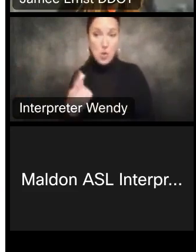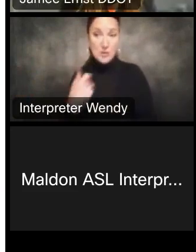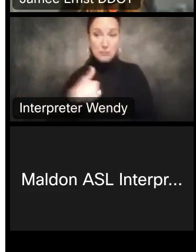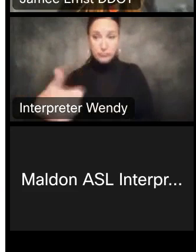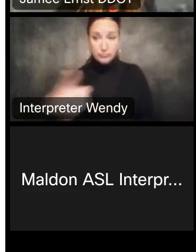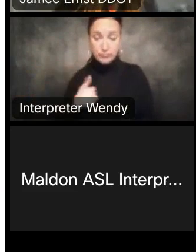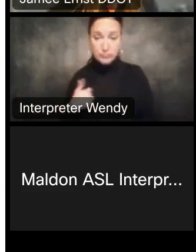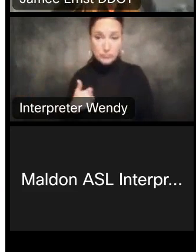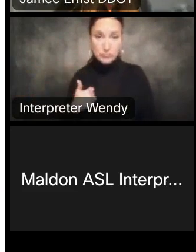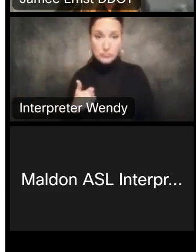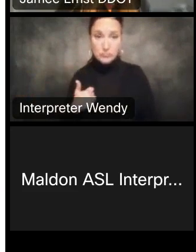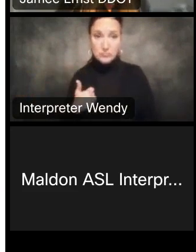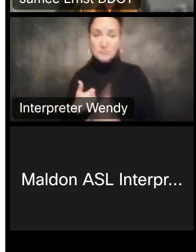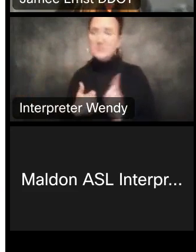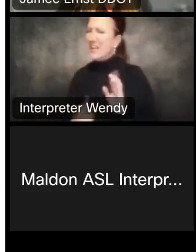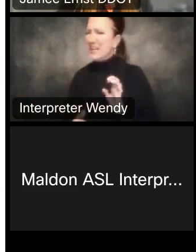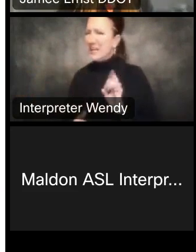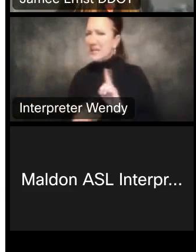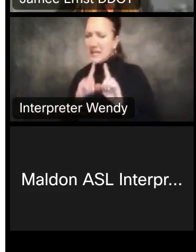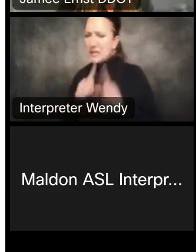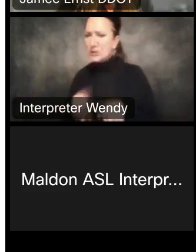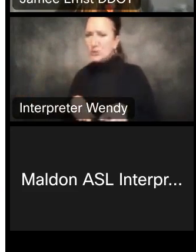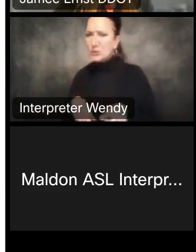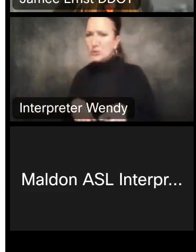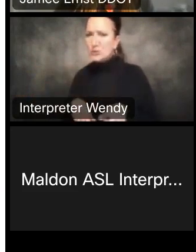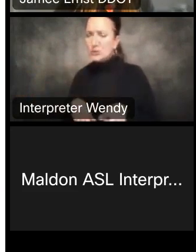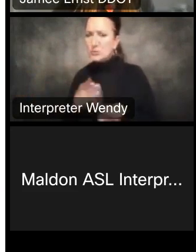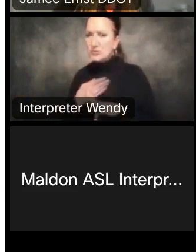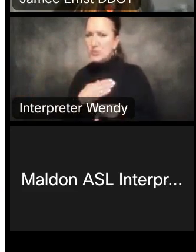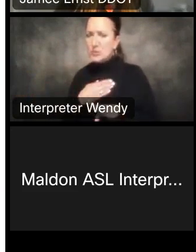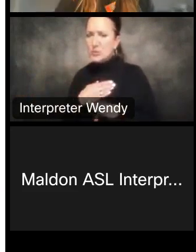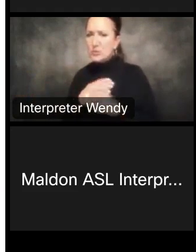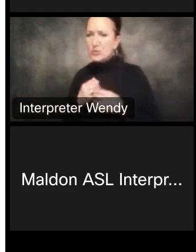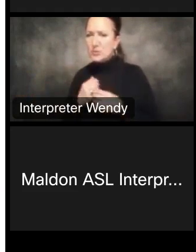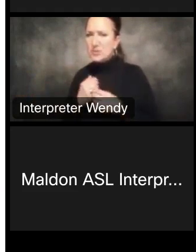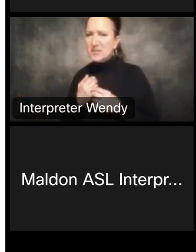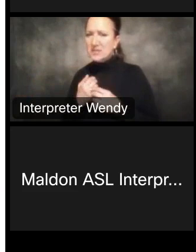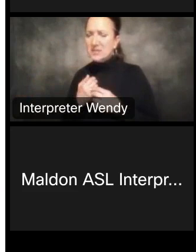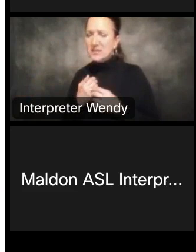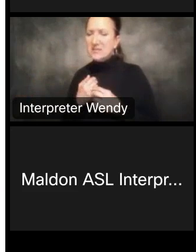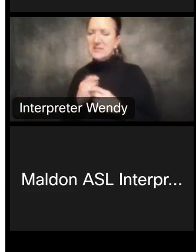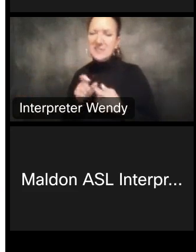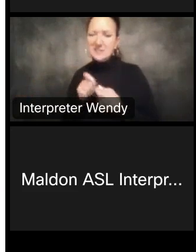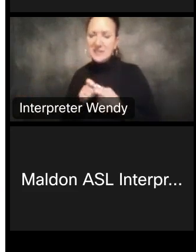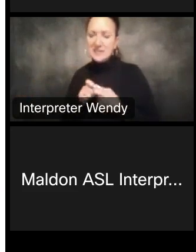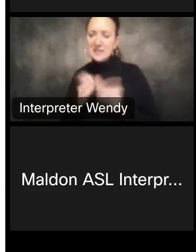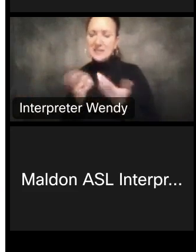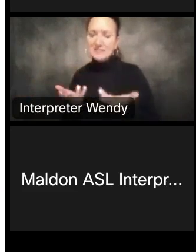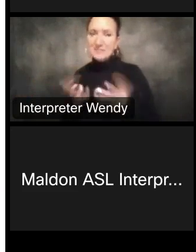think Ed essentially answered that question in his previous response. Yeah, exactly. Thanks,